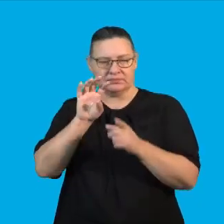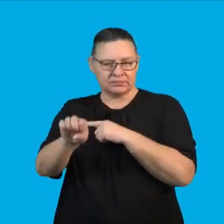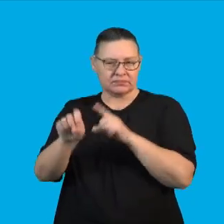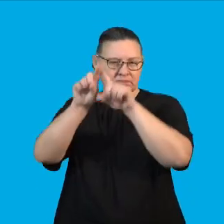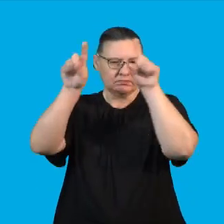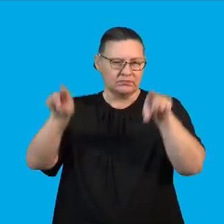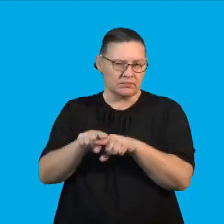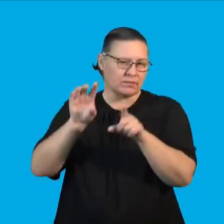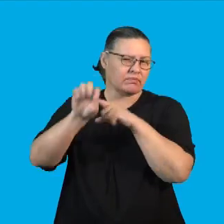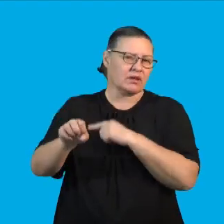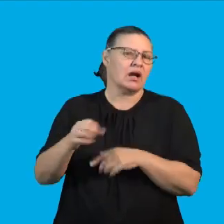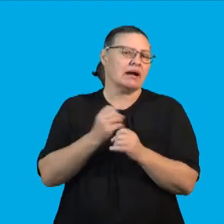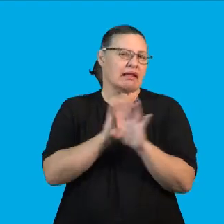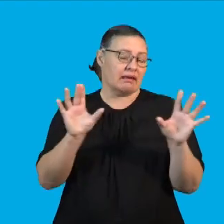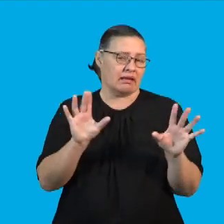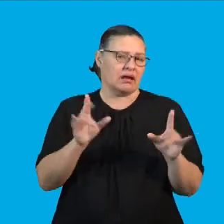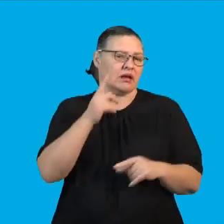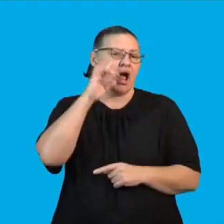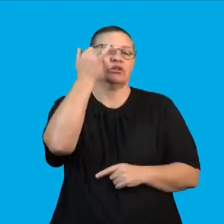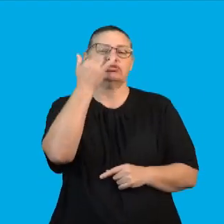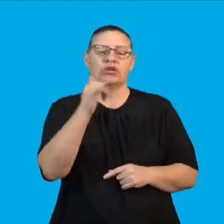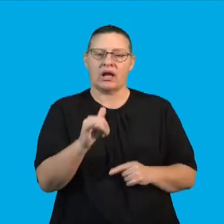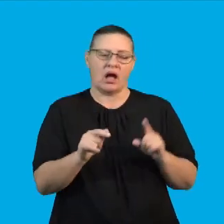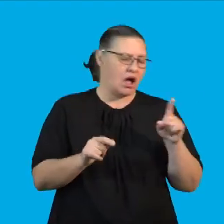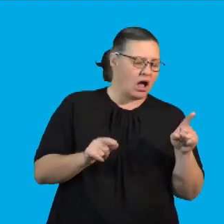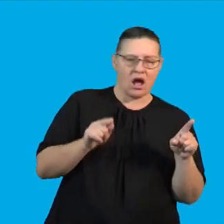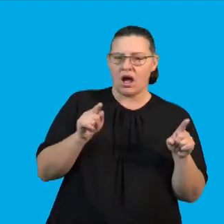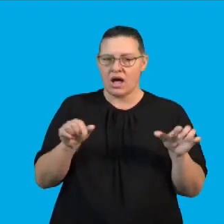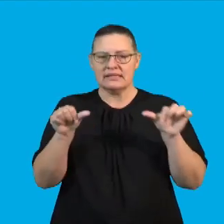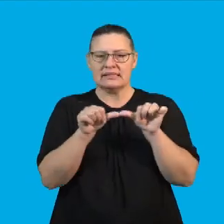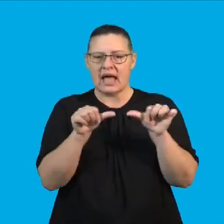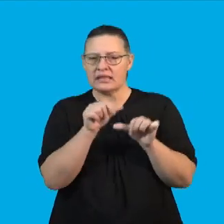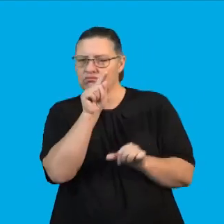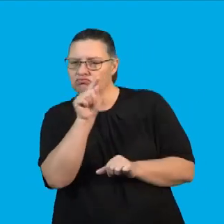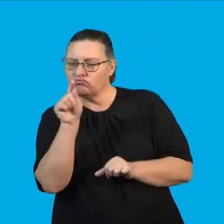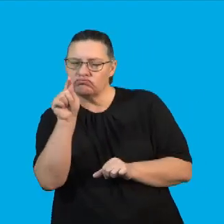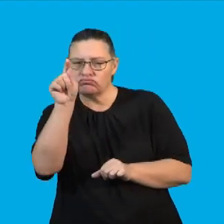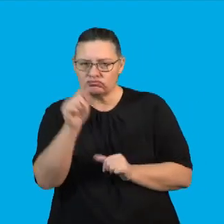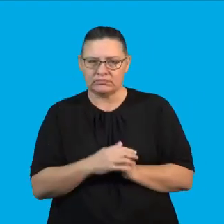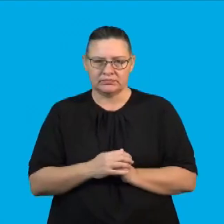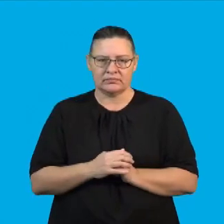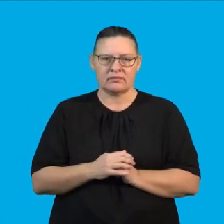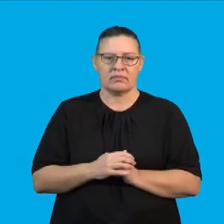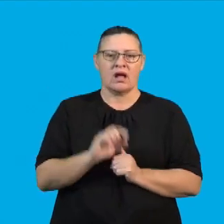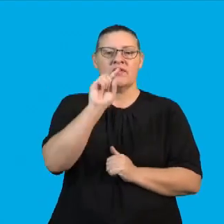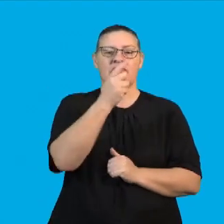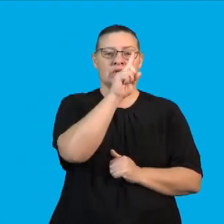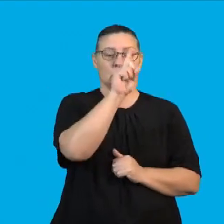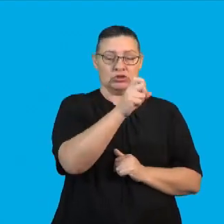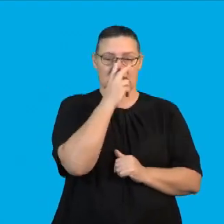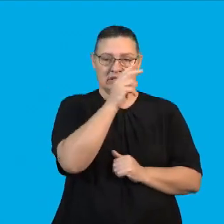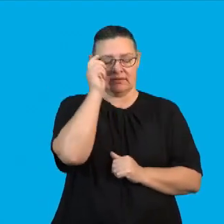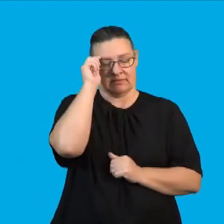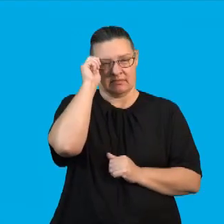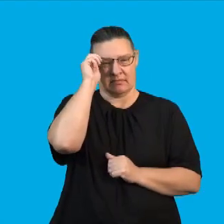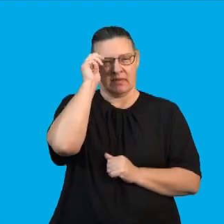to examine the diagrams clearly, and then you check the sizes that you see on the diagram. Let us